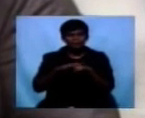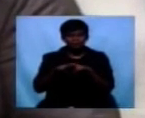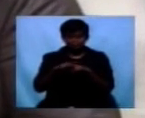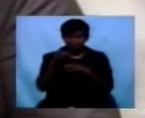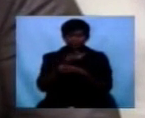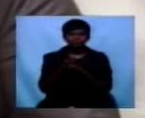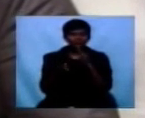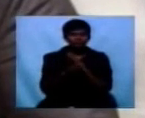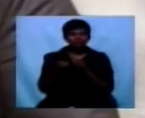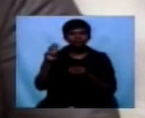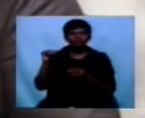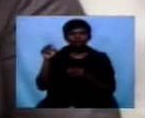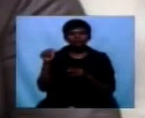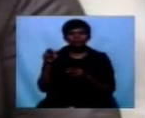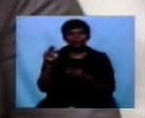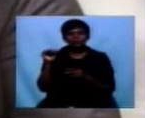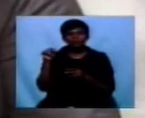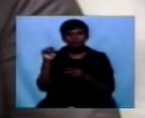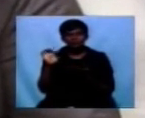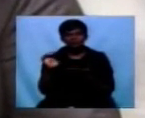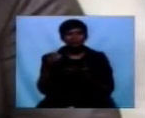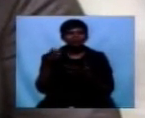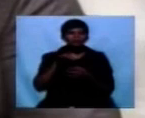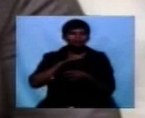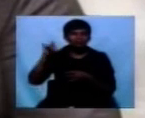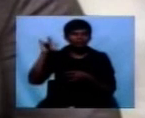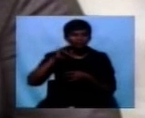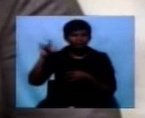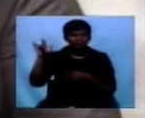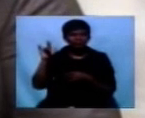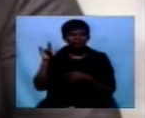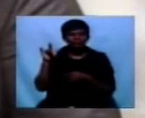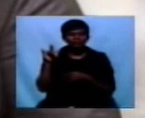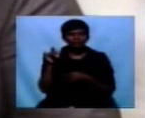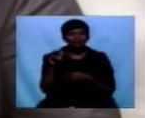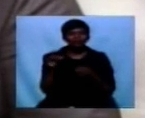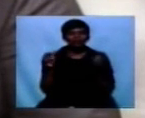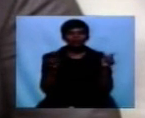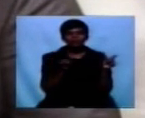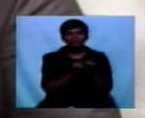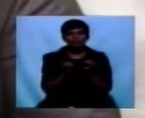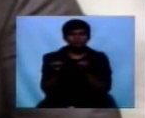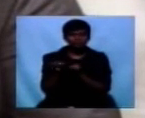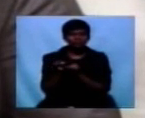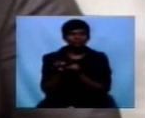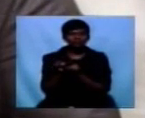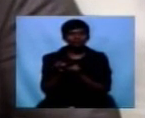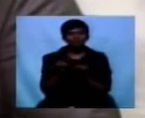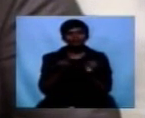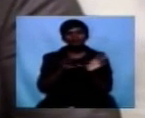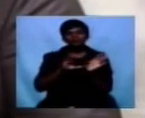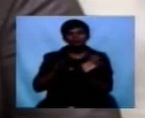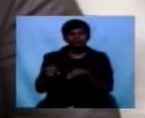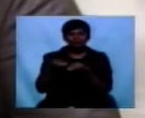infrastructure, marine infrastructure, aviation infrastructure. And of course, I left to mention